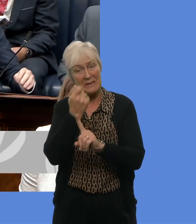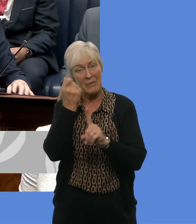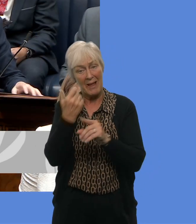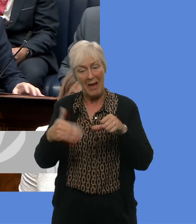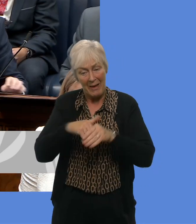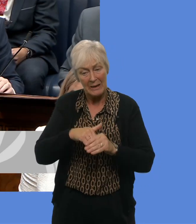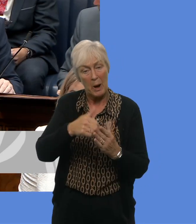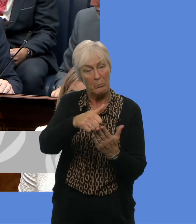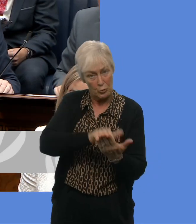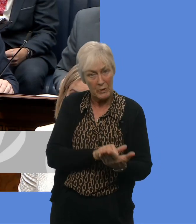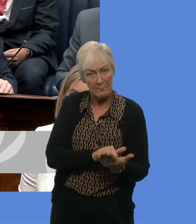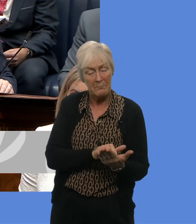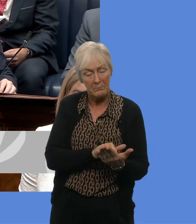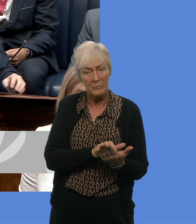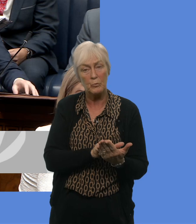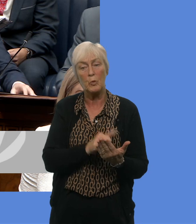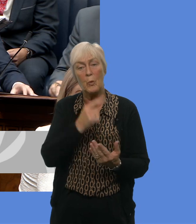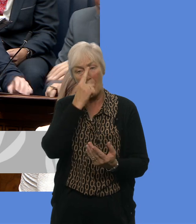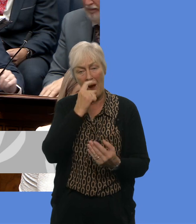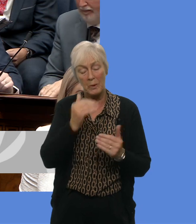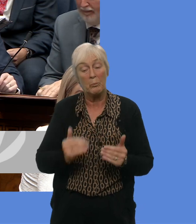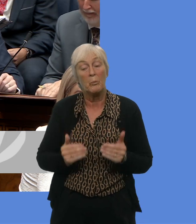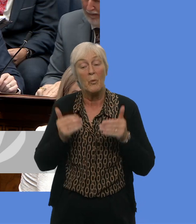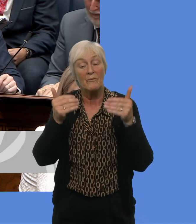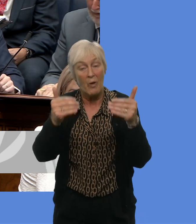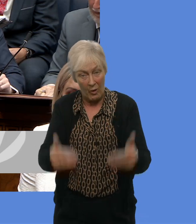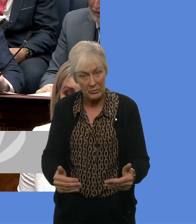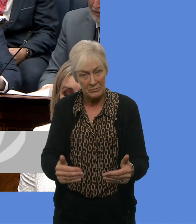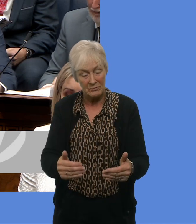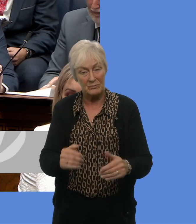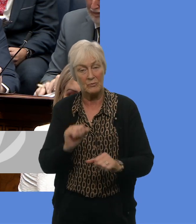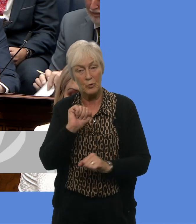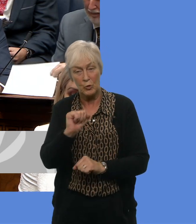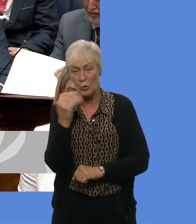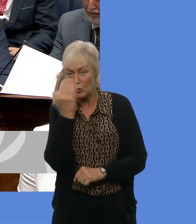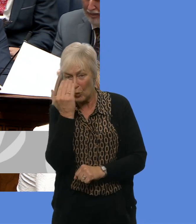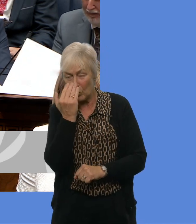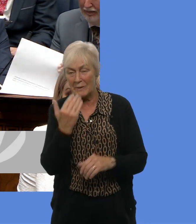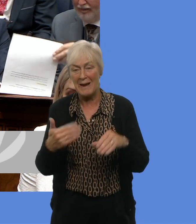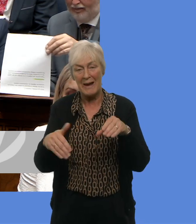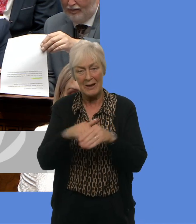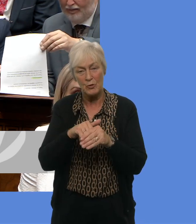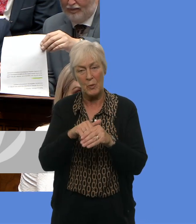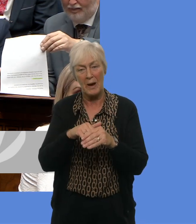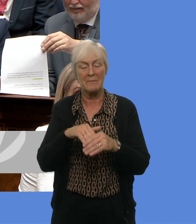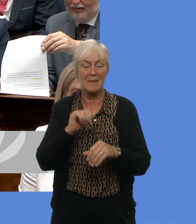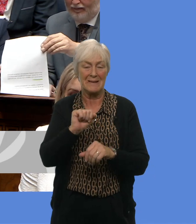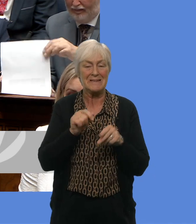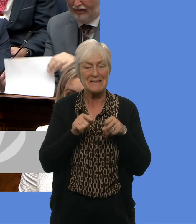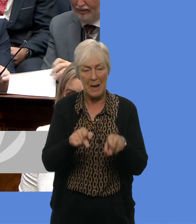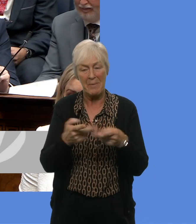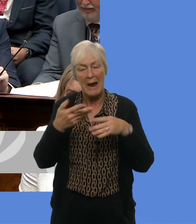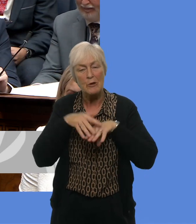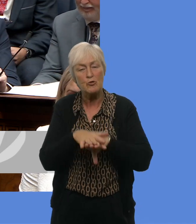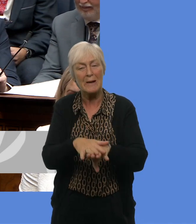programme, you can then advance those schools into the ICT scheme, the integrated